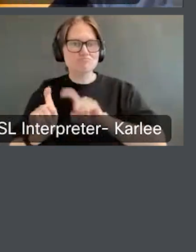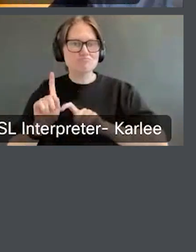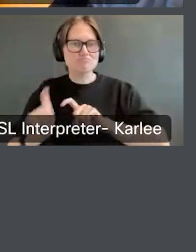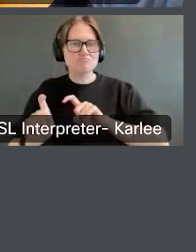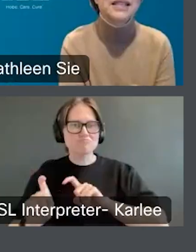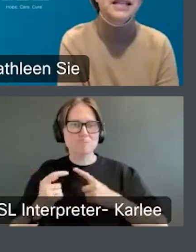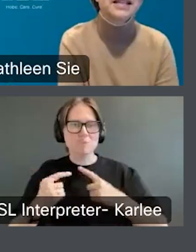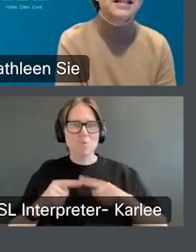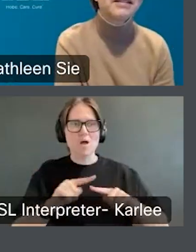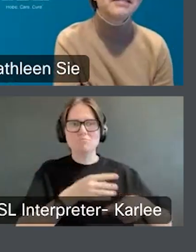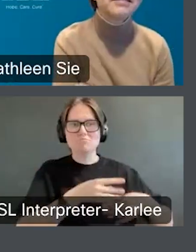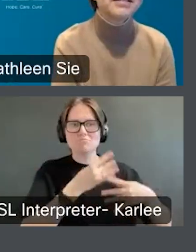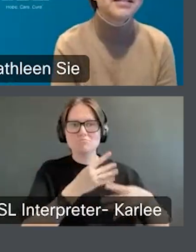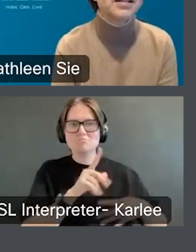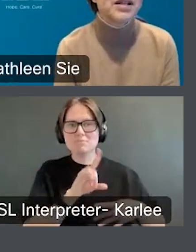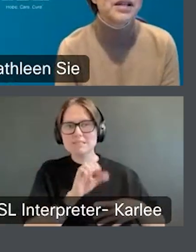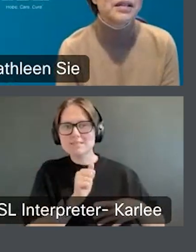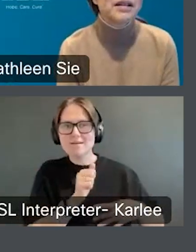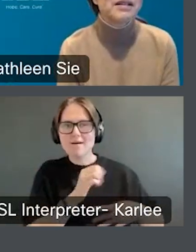Lisa and Janet are